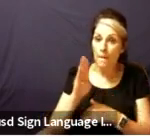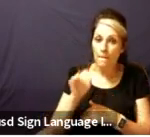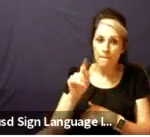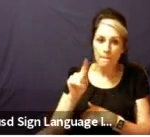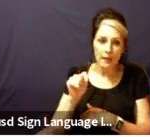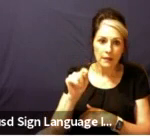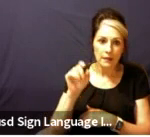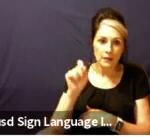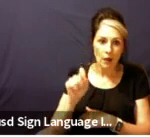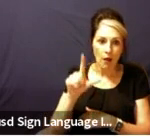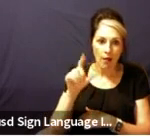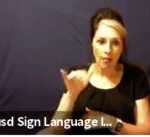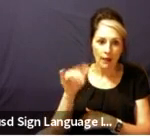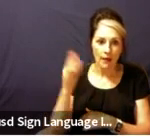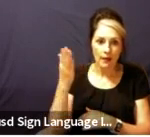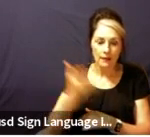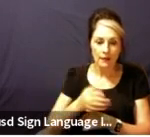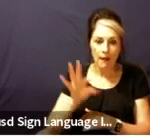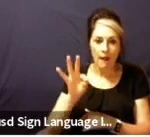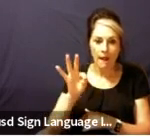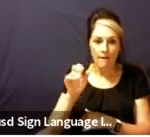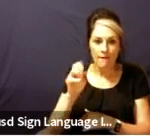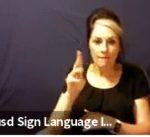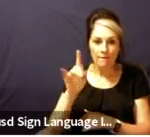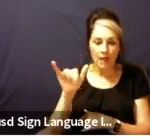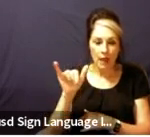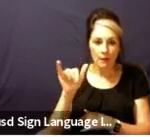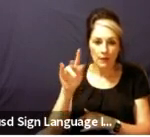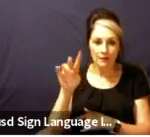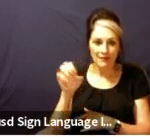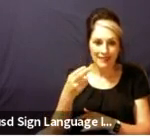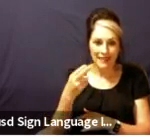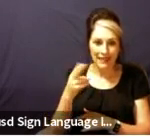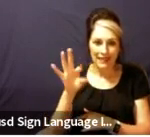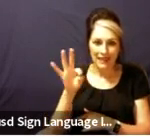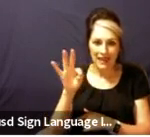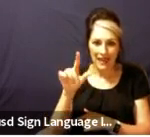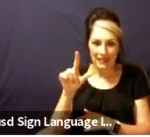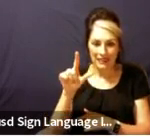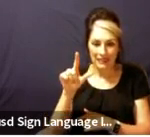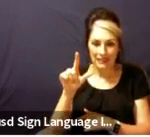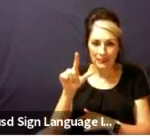bit.ly/familytech928.